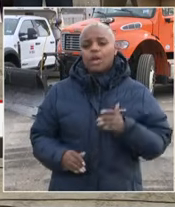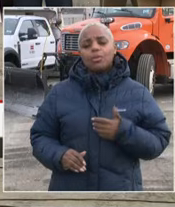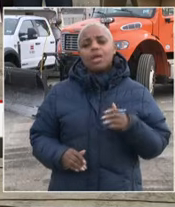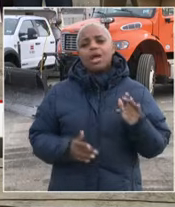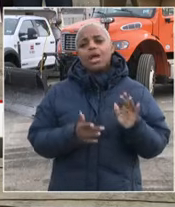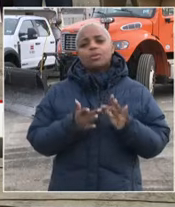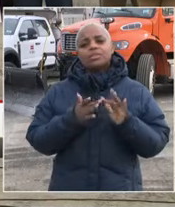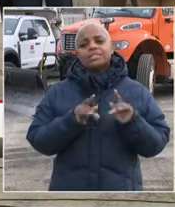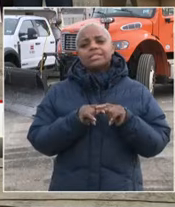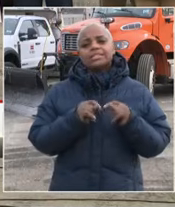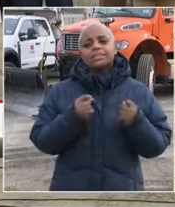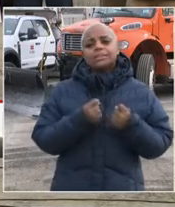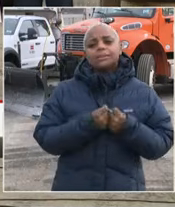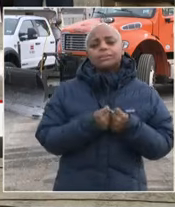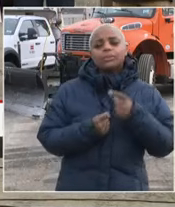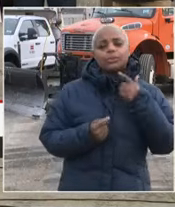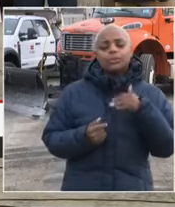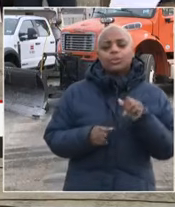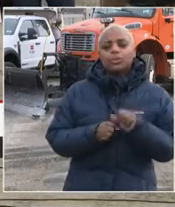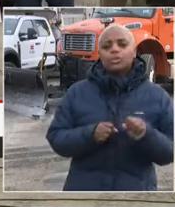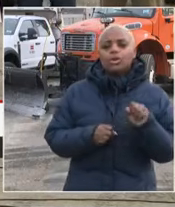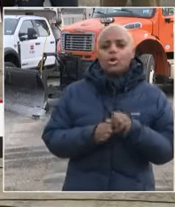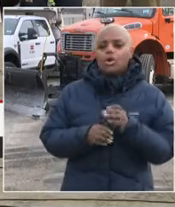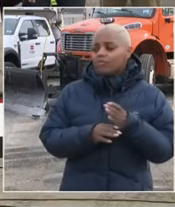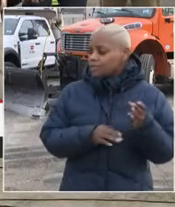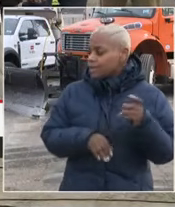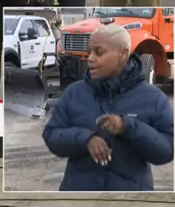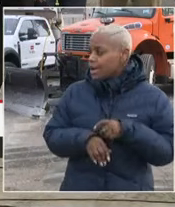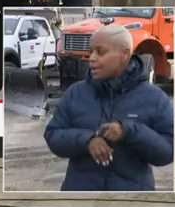we started planning for this event.